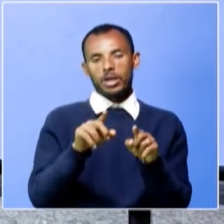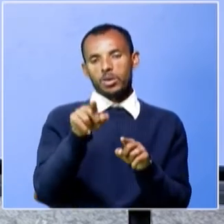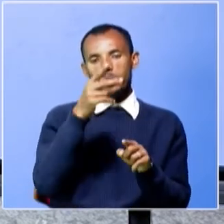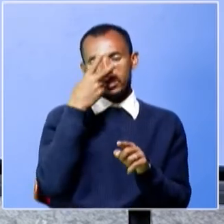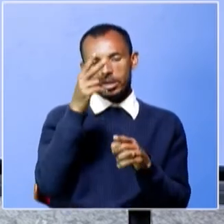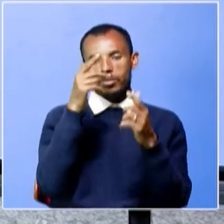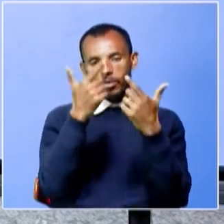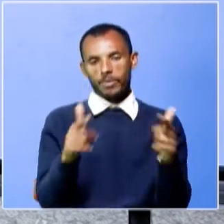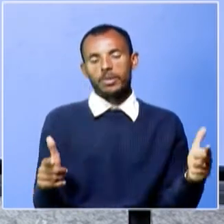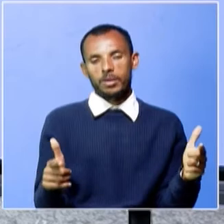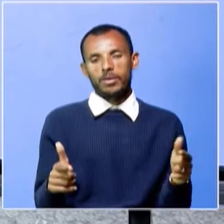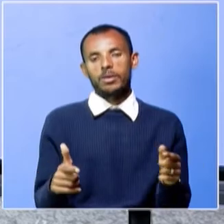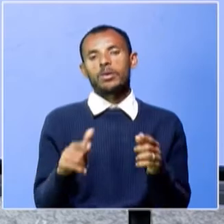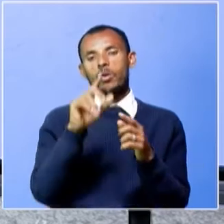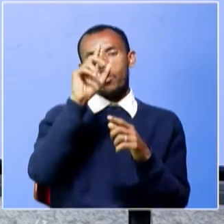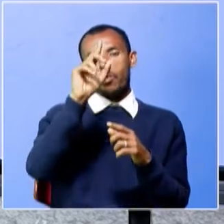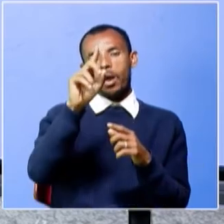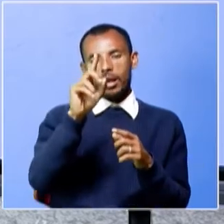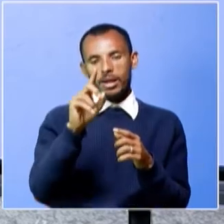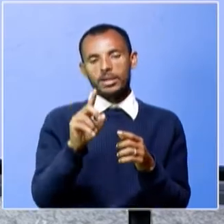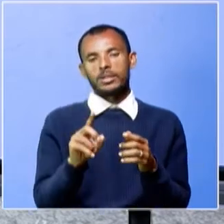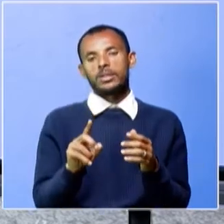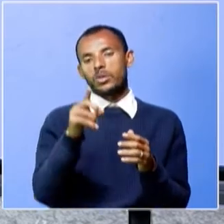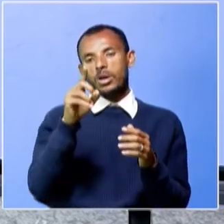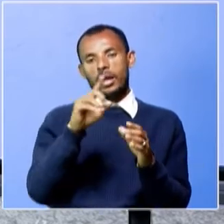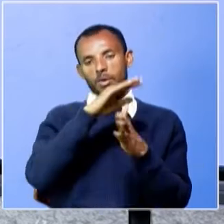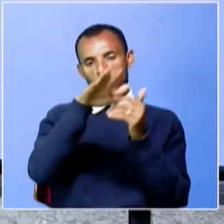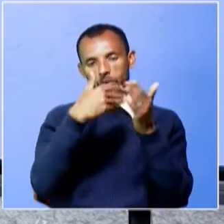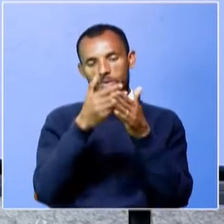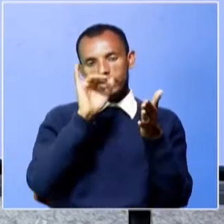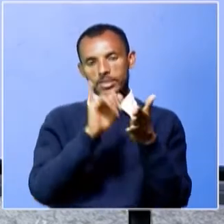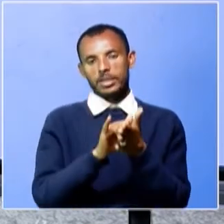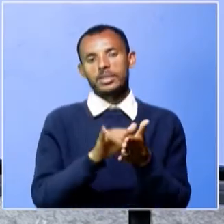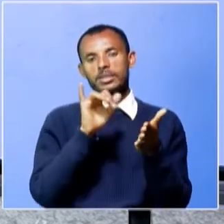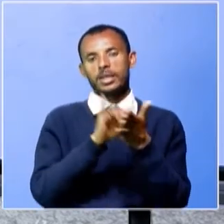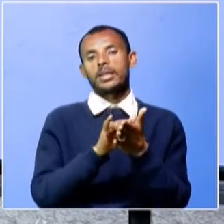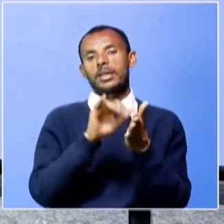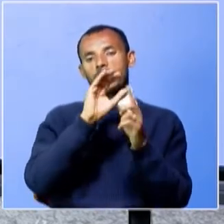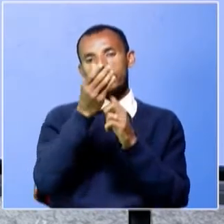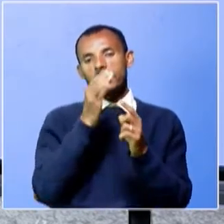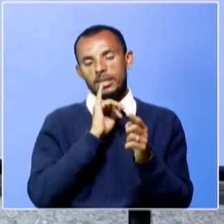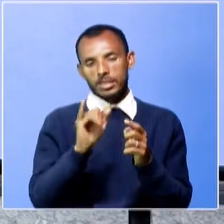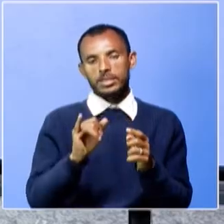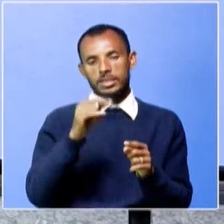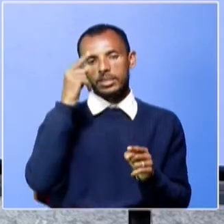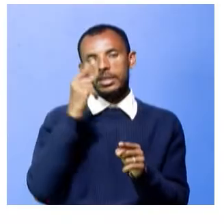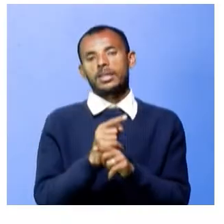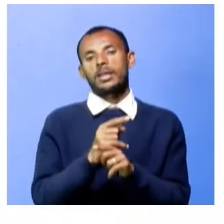see probability of a certain event is 1, then you can conclude that that event is a certain